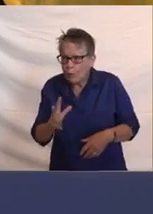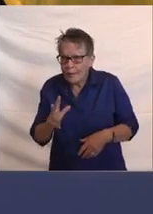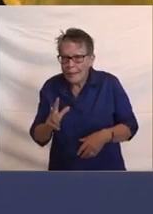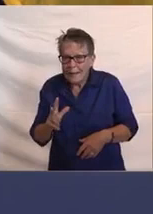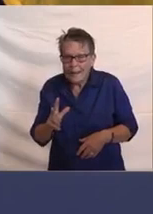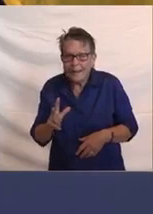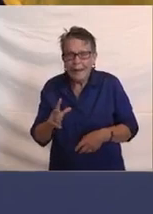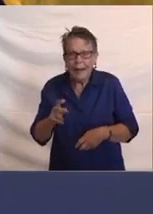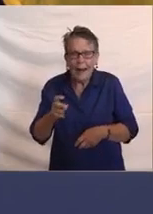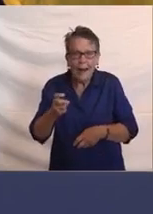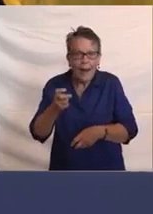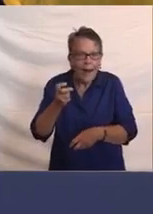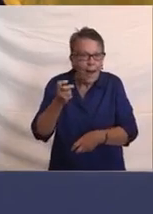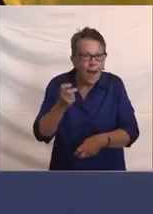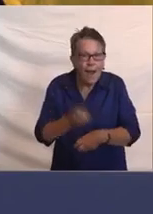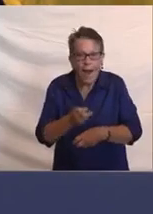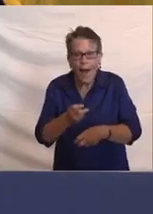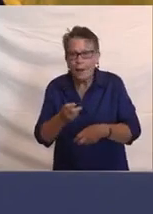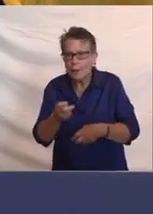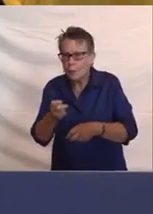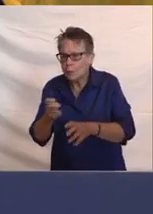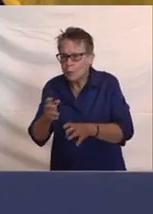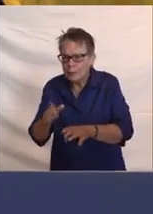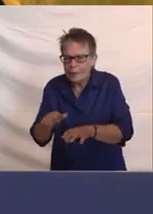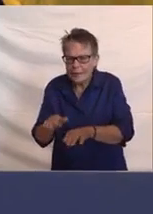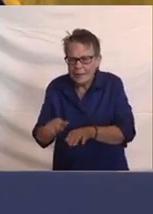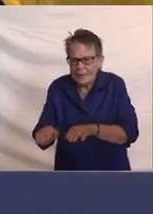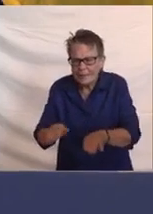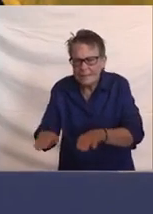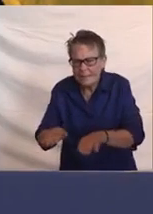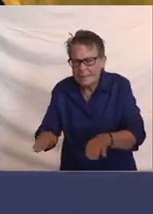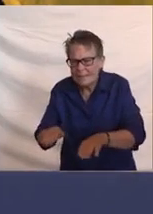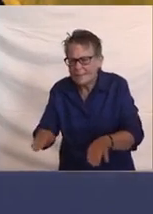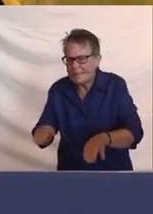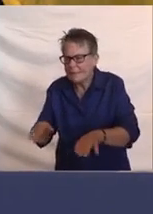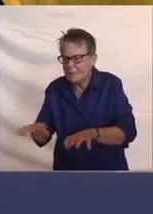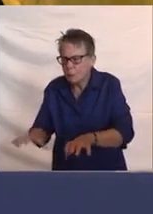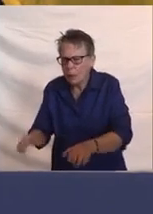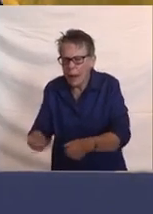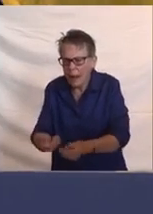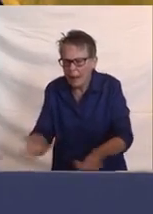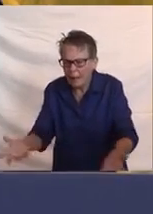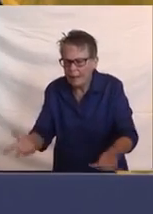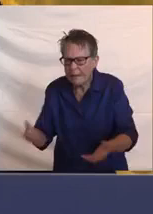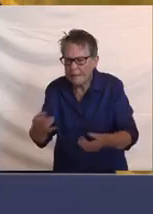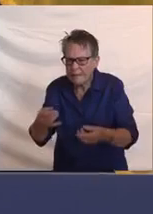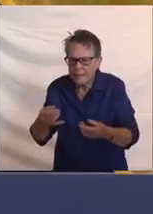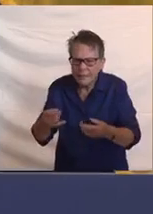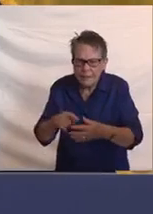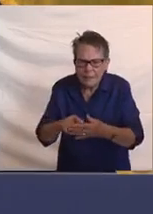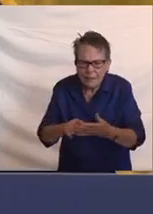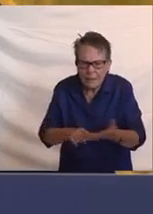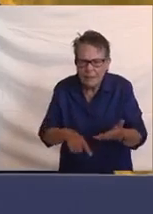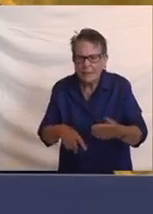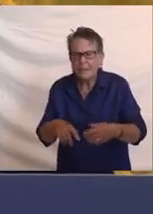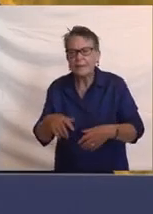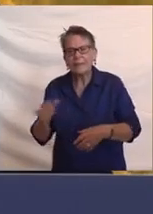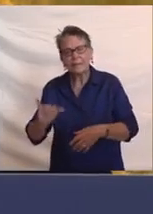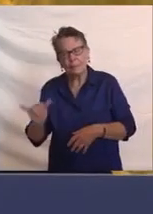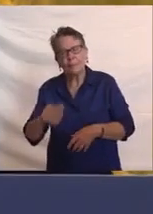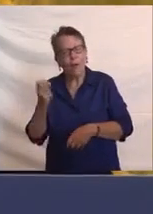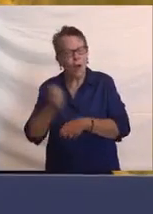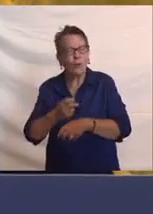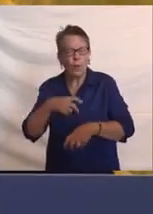to convince a 2-year-old to do anything. It isn't when they're 20 either. That's also true, yes. Different type of problem,